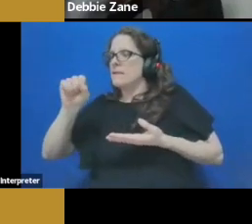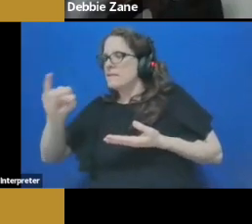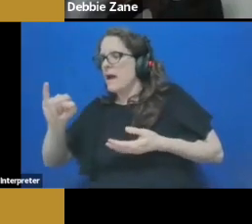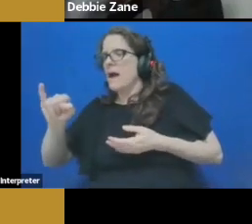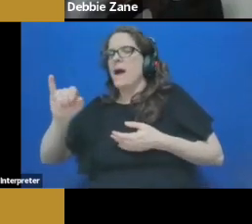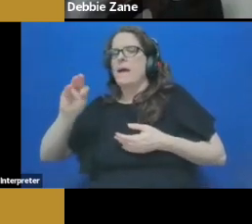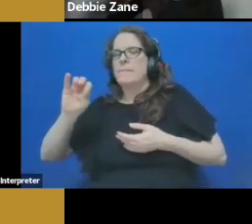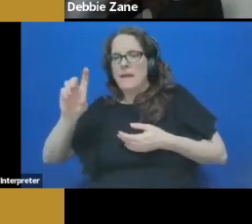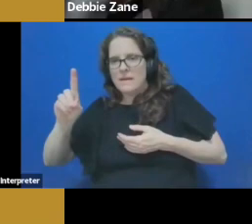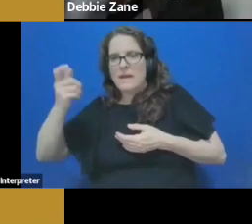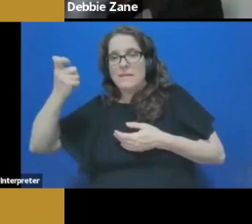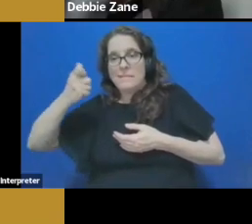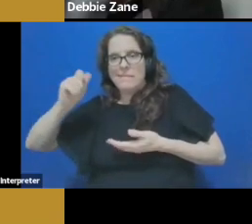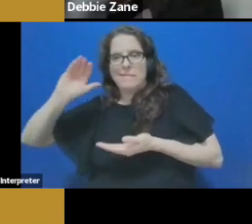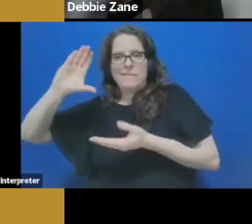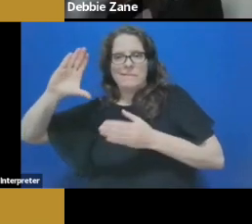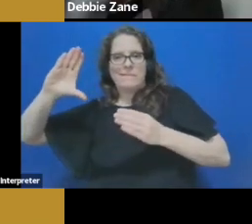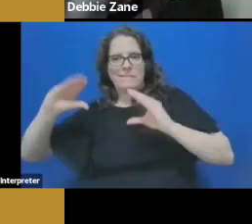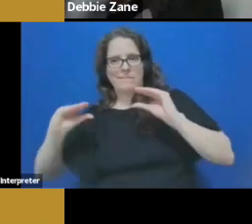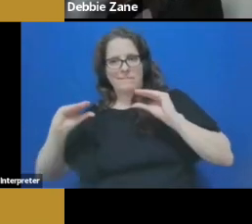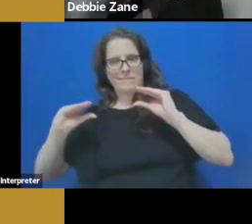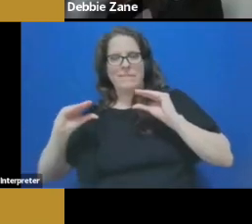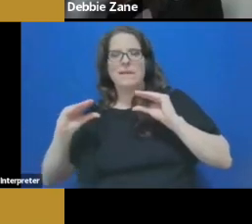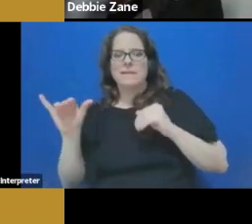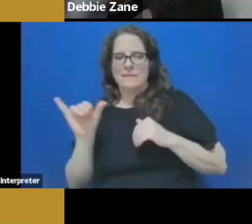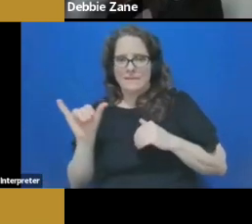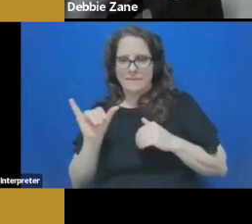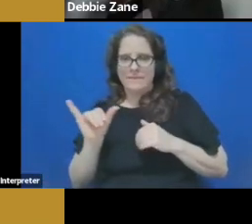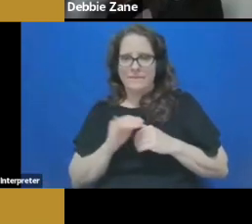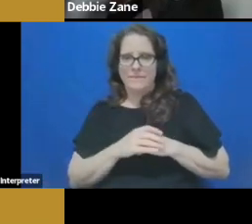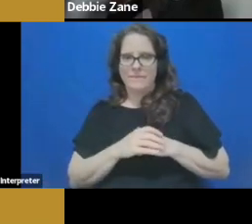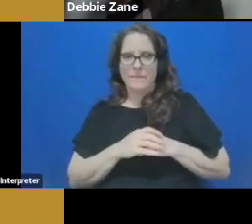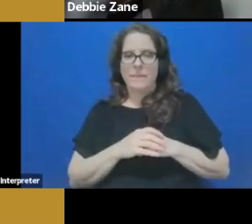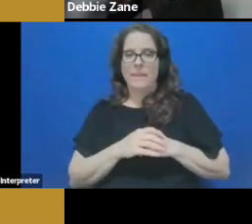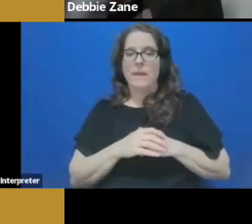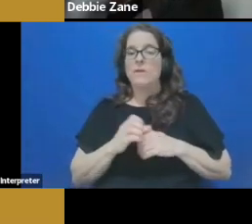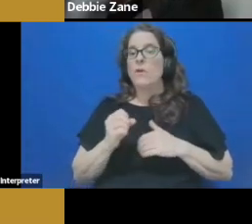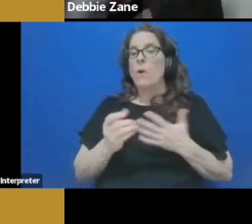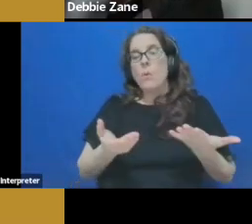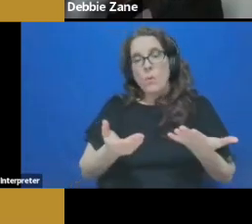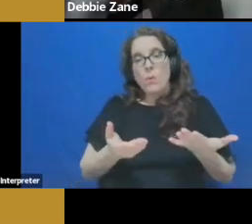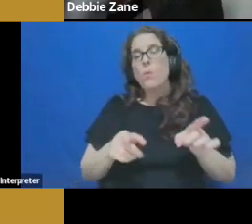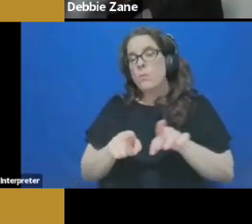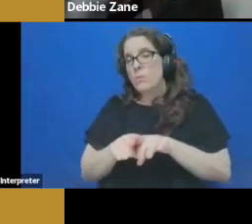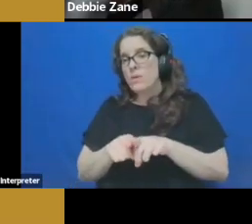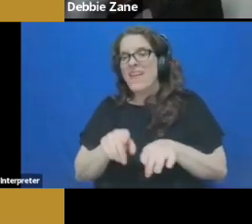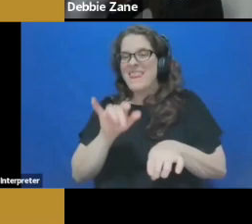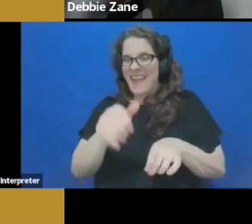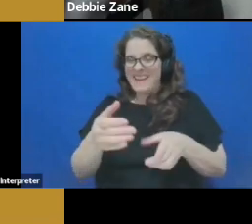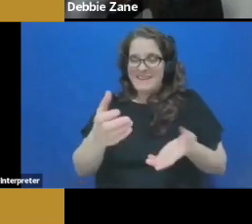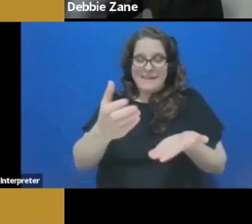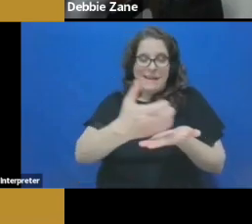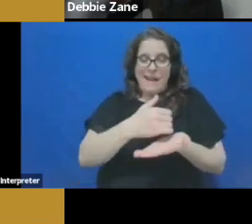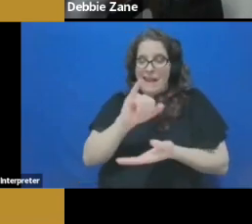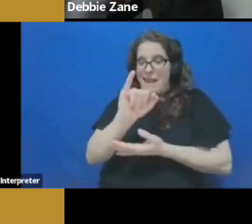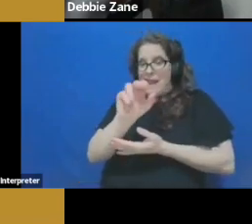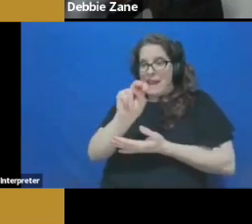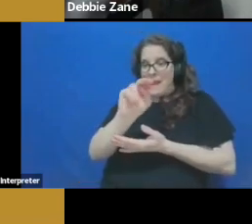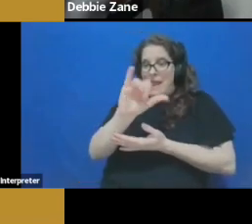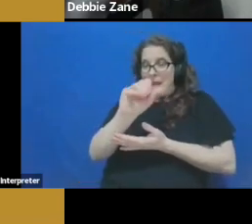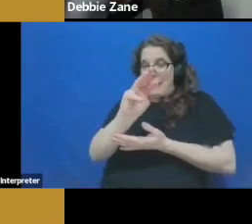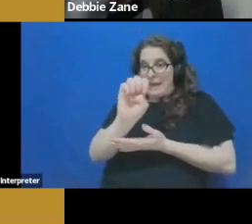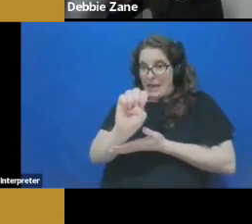to the beneficiary, but also includes disbursements for gift cards, debit cards, or gift certificates given